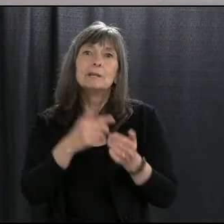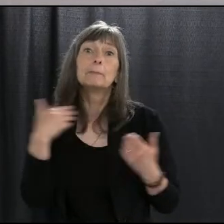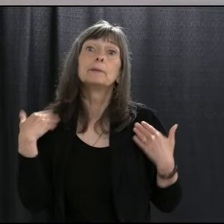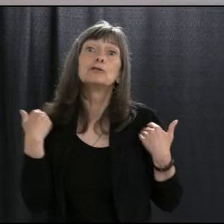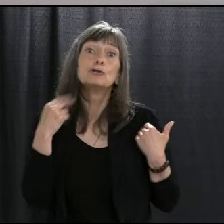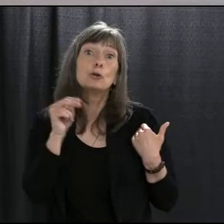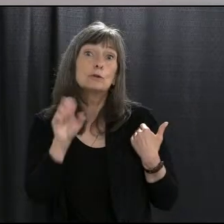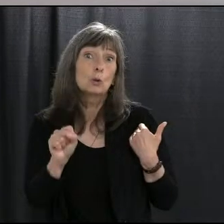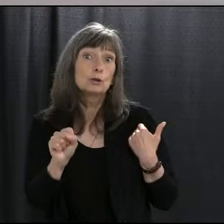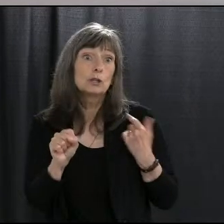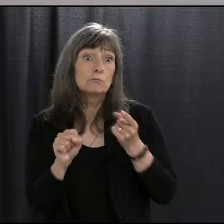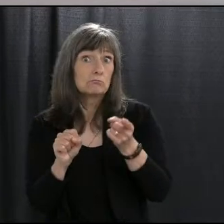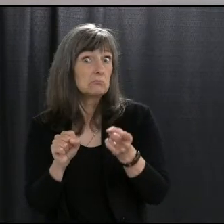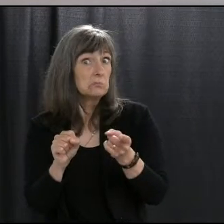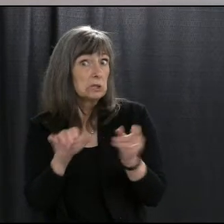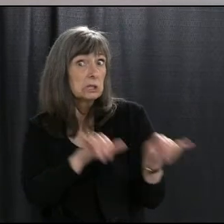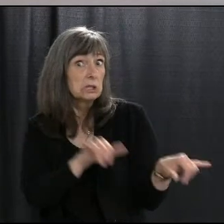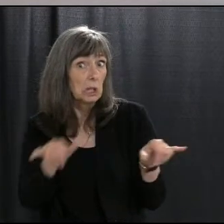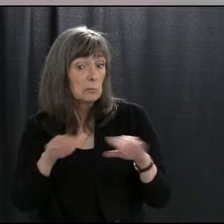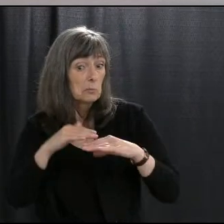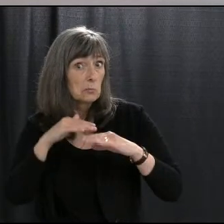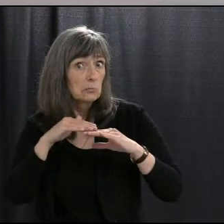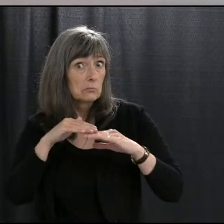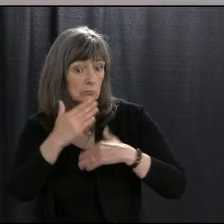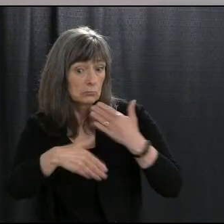the same process,